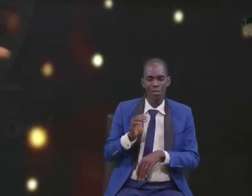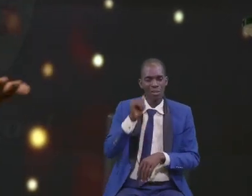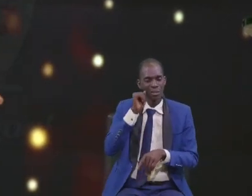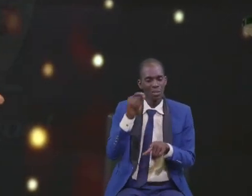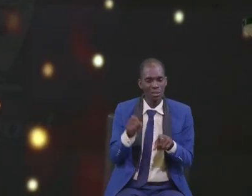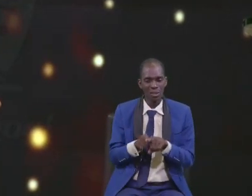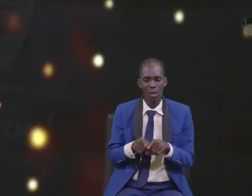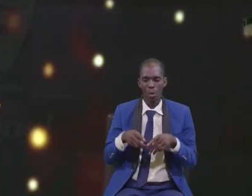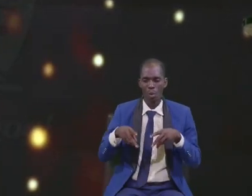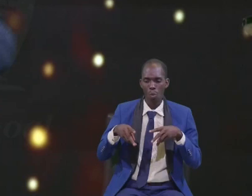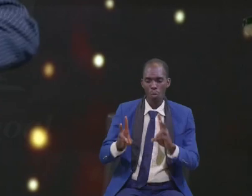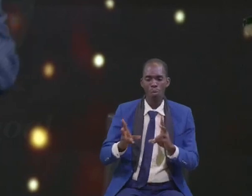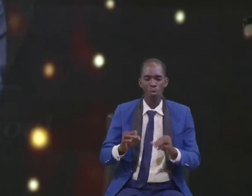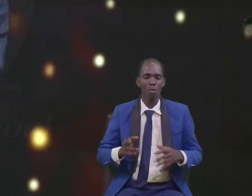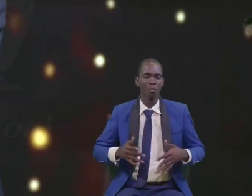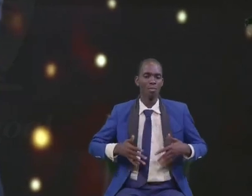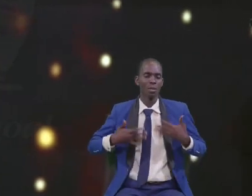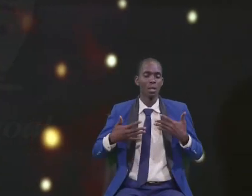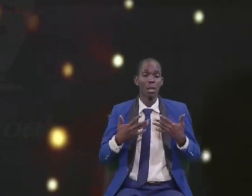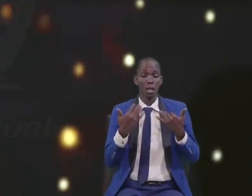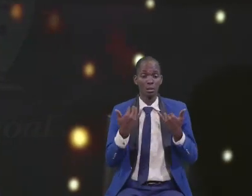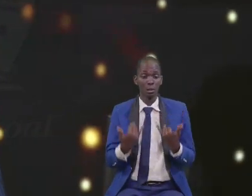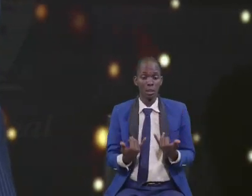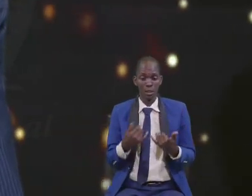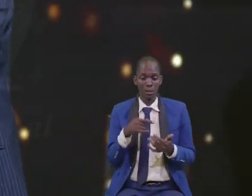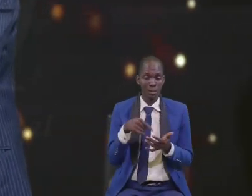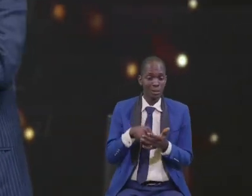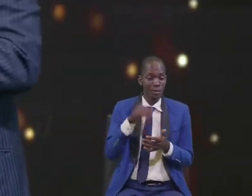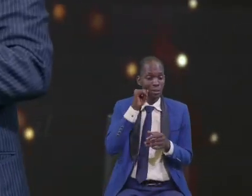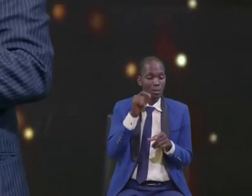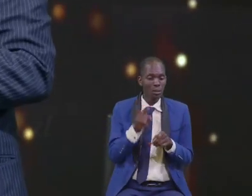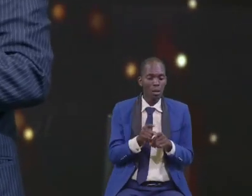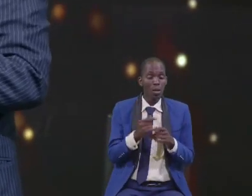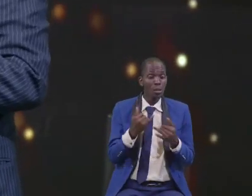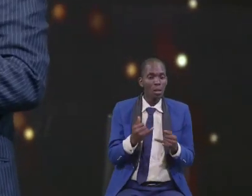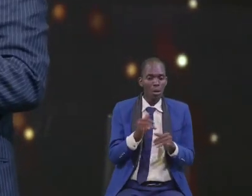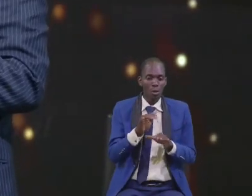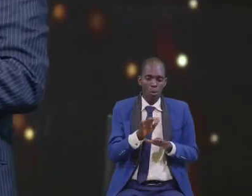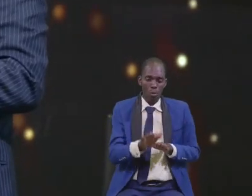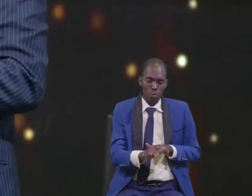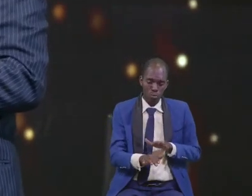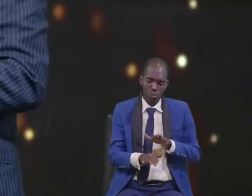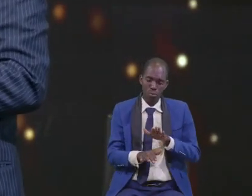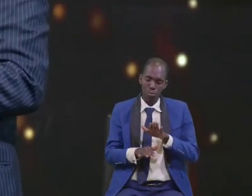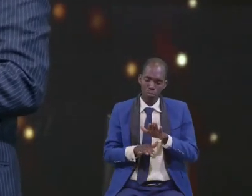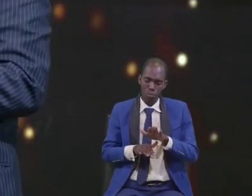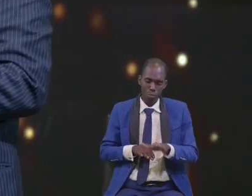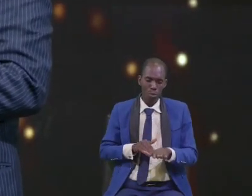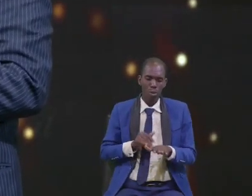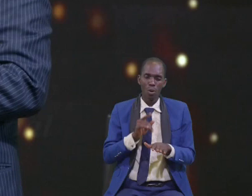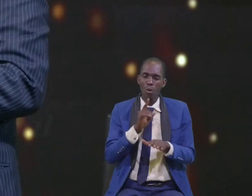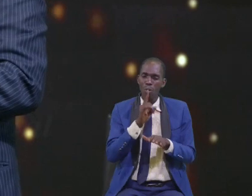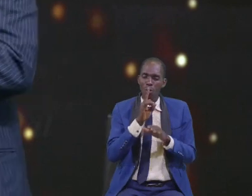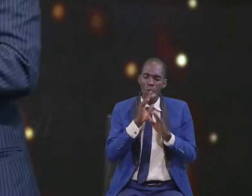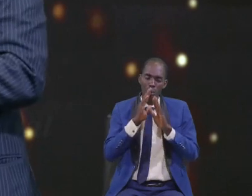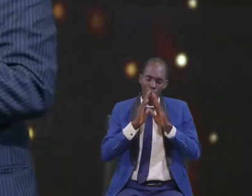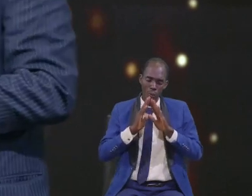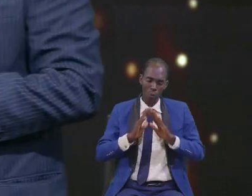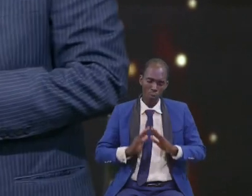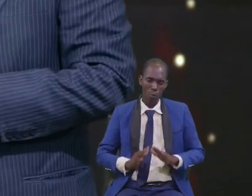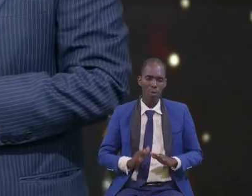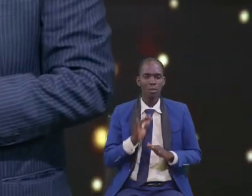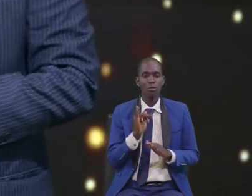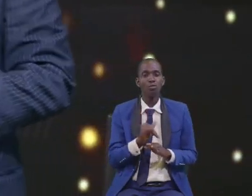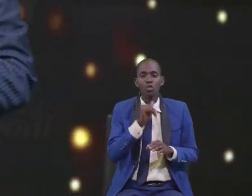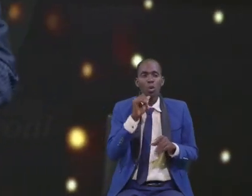her disposition. Now she walks quietly. She is not as loud as she used to be,